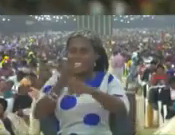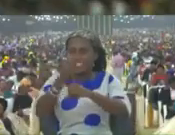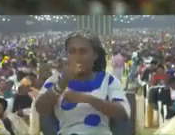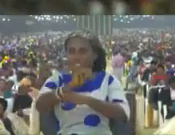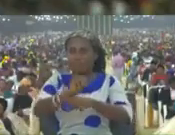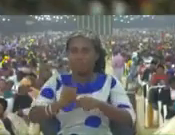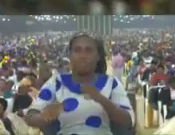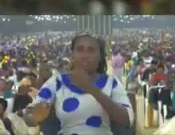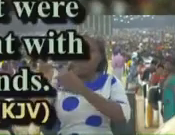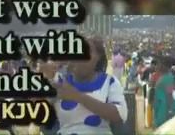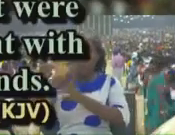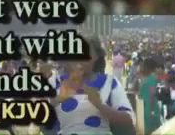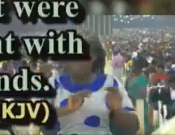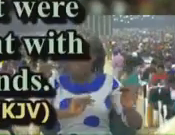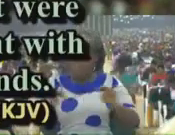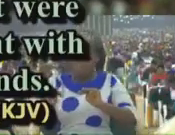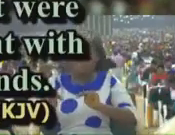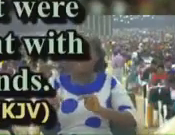God moved.